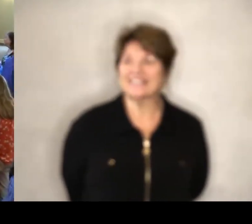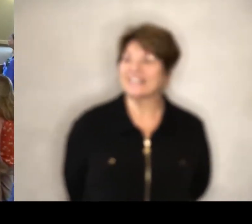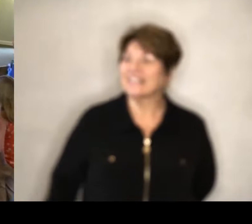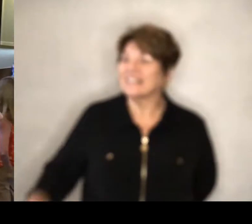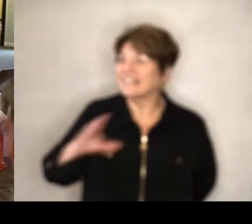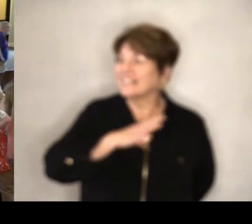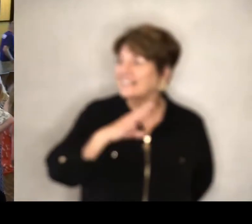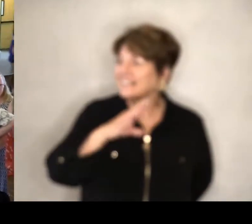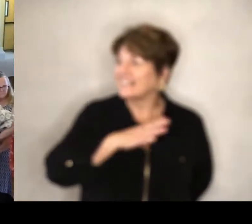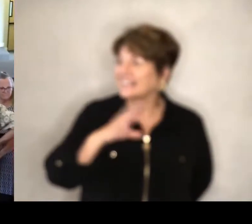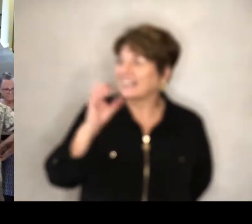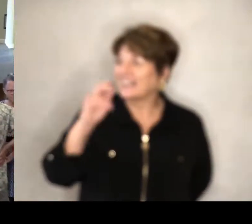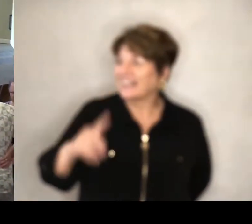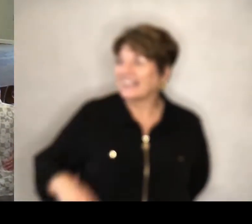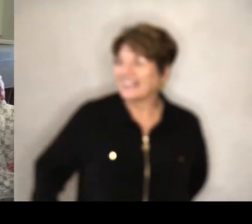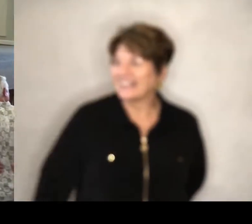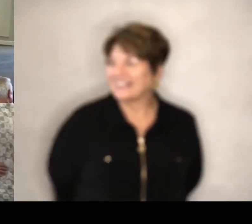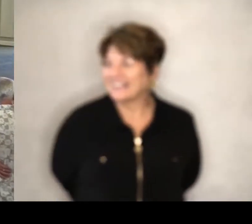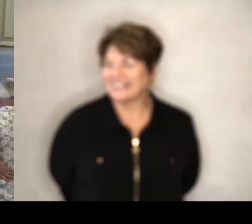All right.